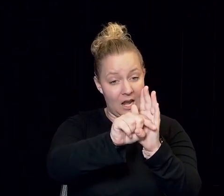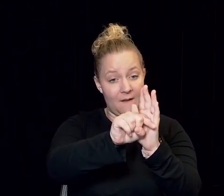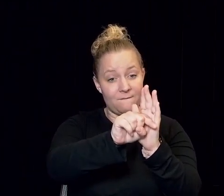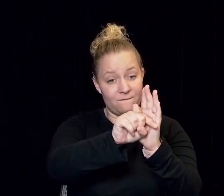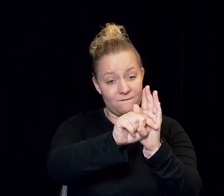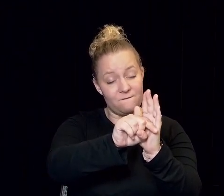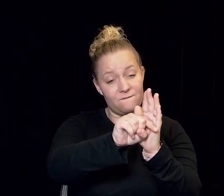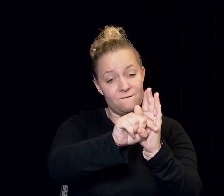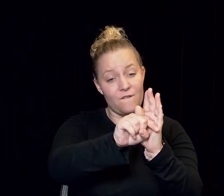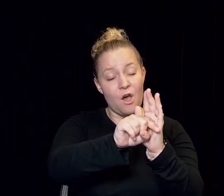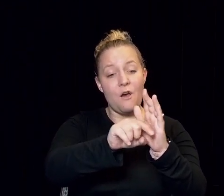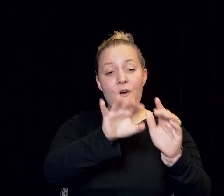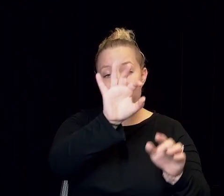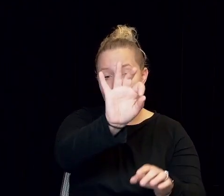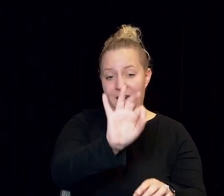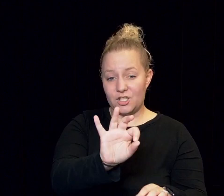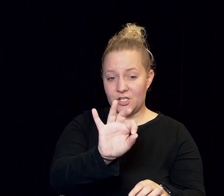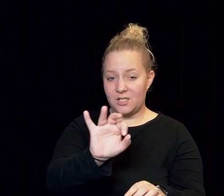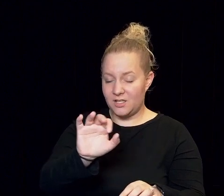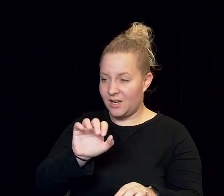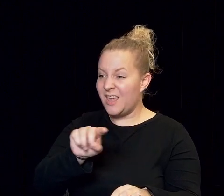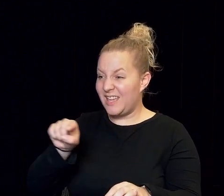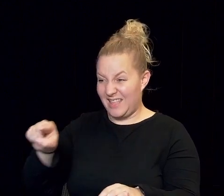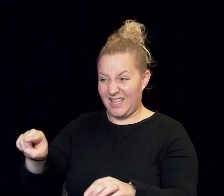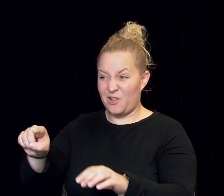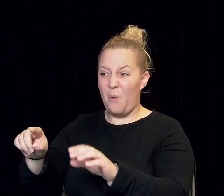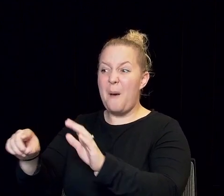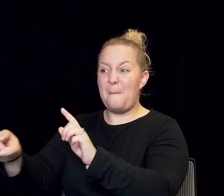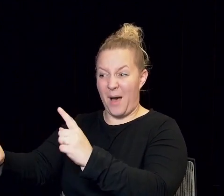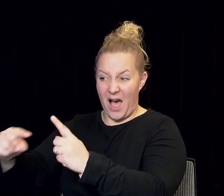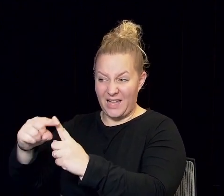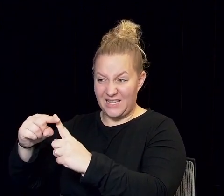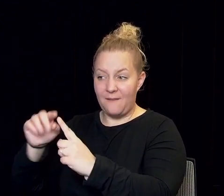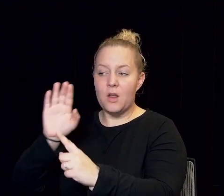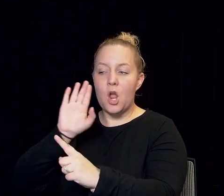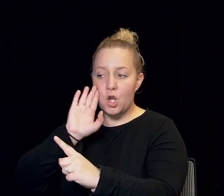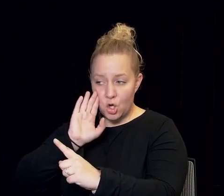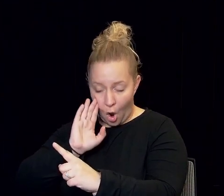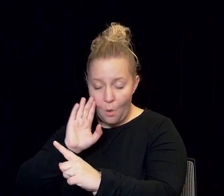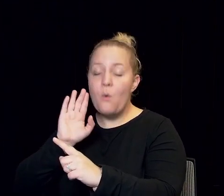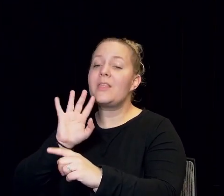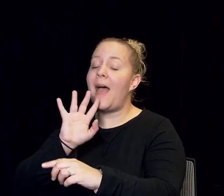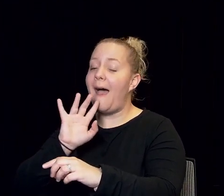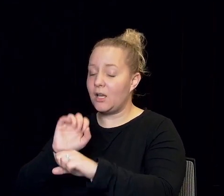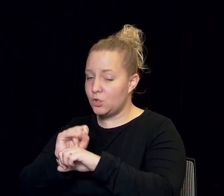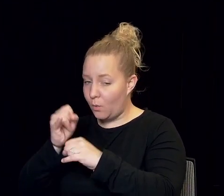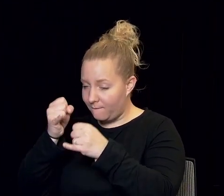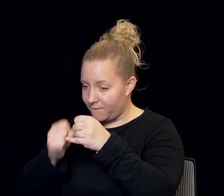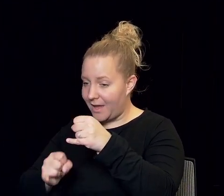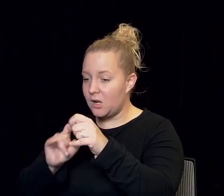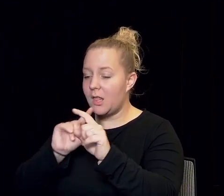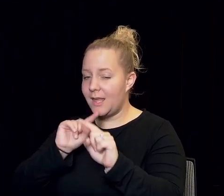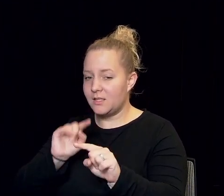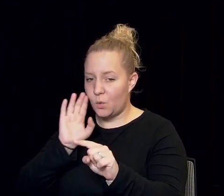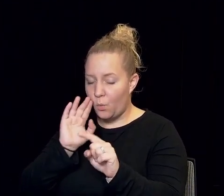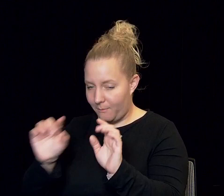So we see that this is negative, and this one's a positive. So I know my final answer is going to be negative. And then I'll have my fraction bar right